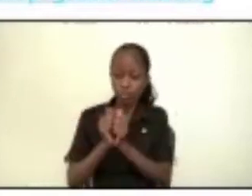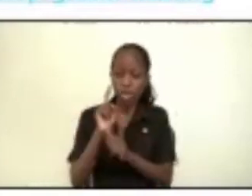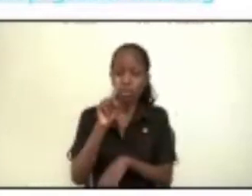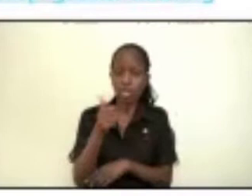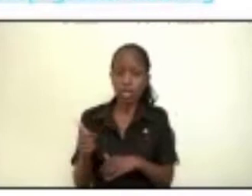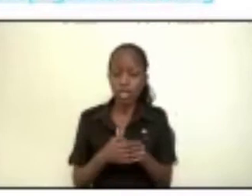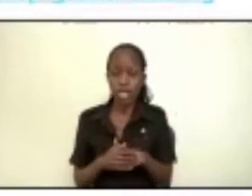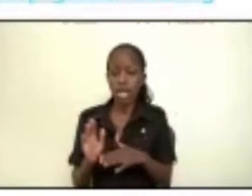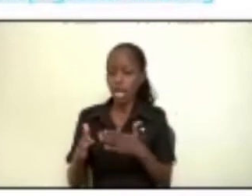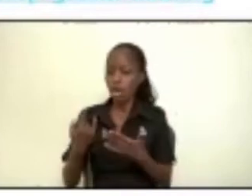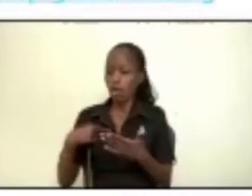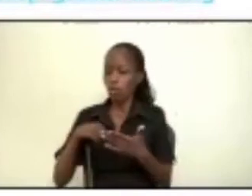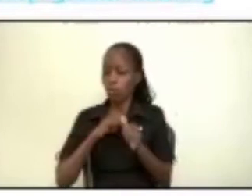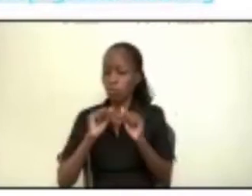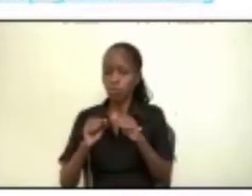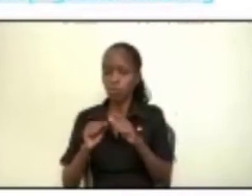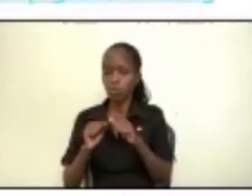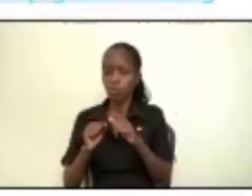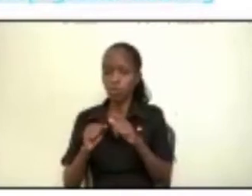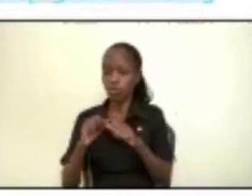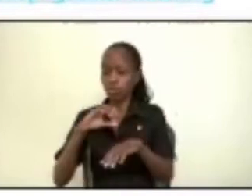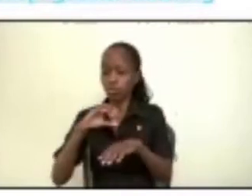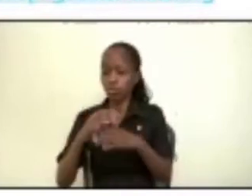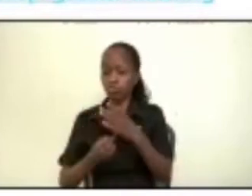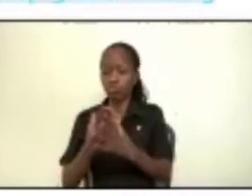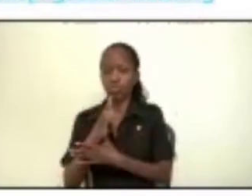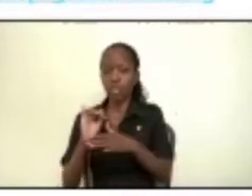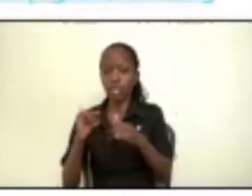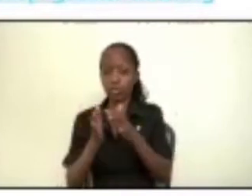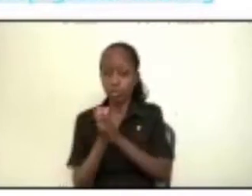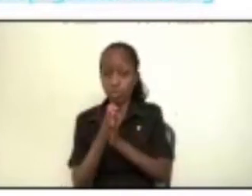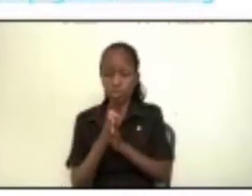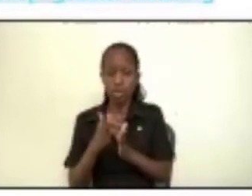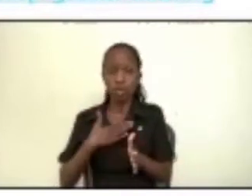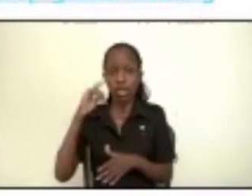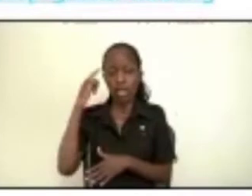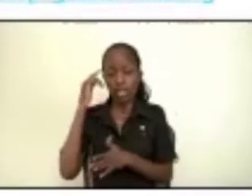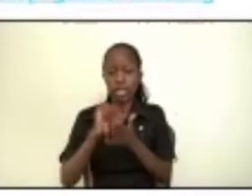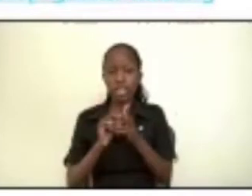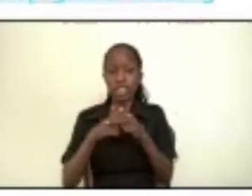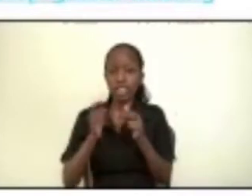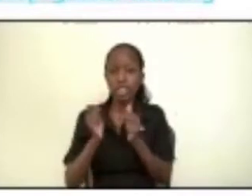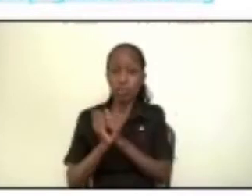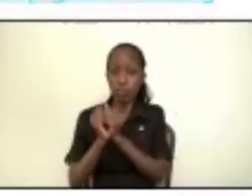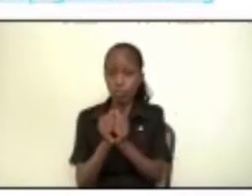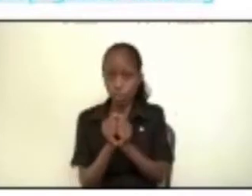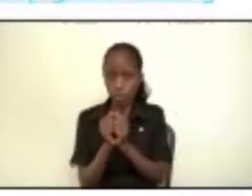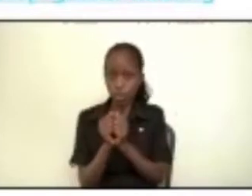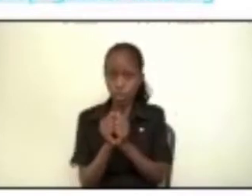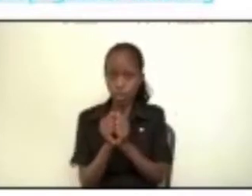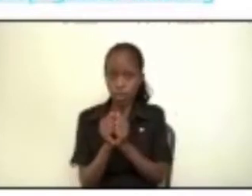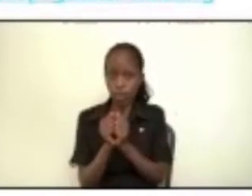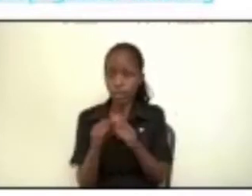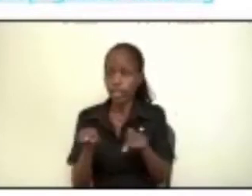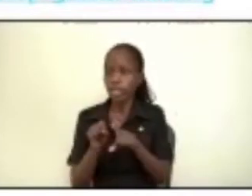other. So how do we establish new narratives? I think it begins with, and also I'd love